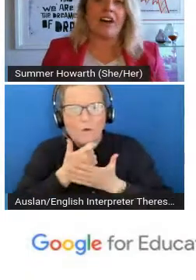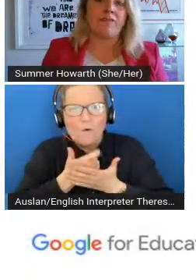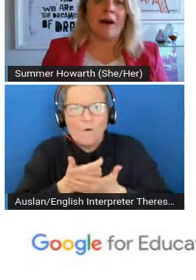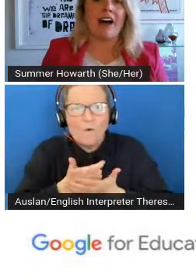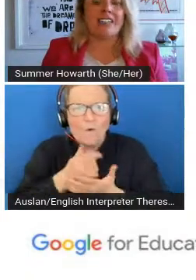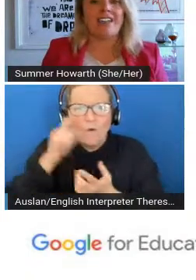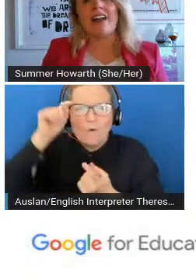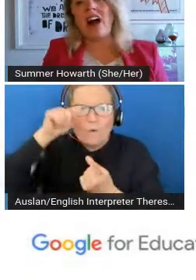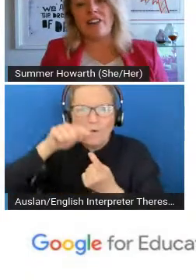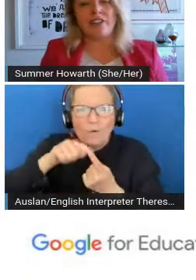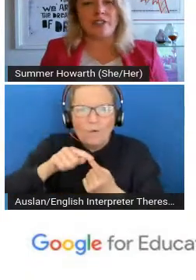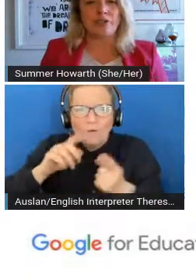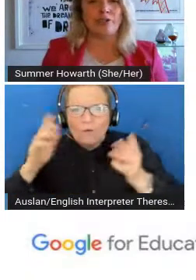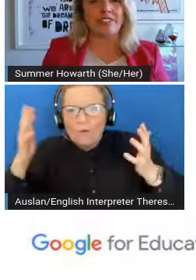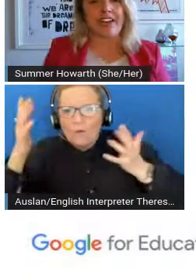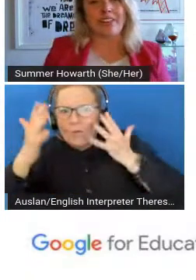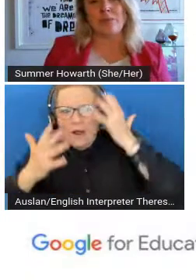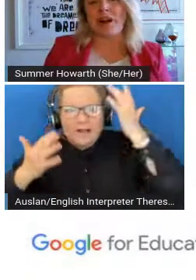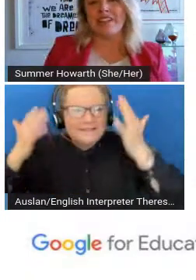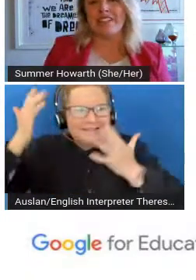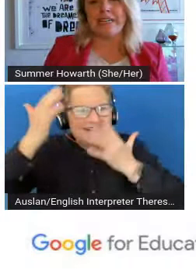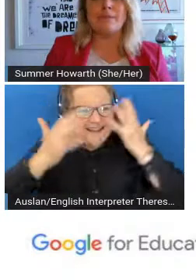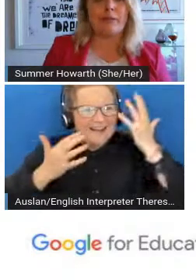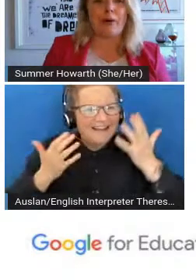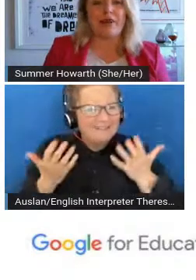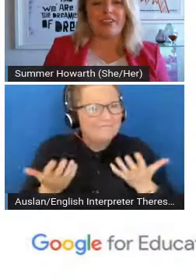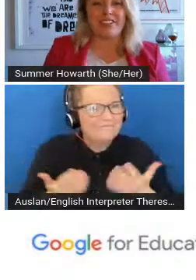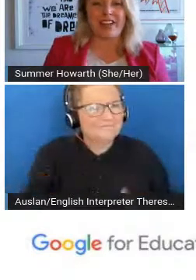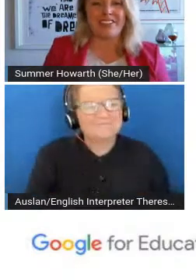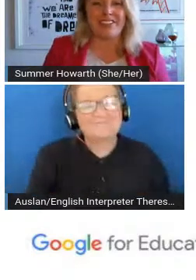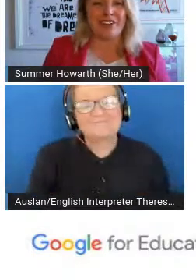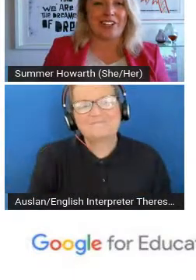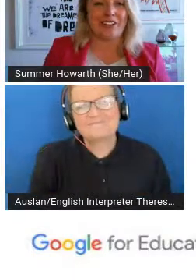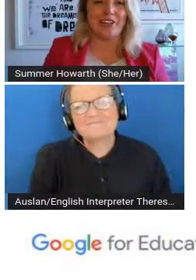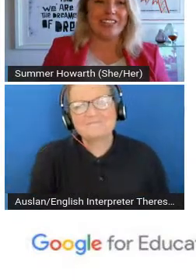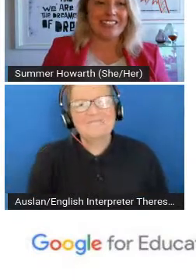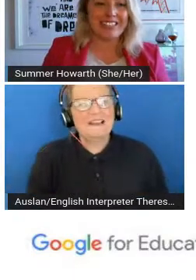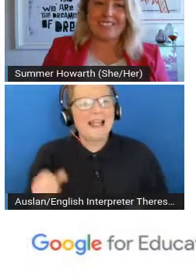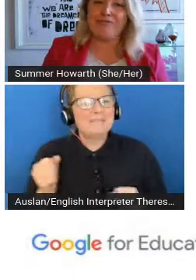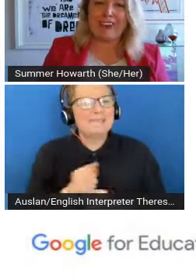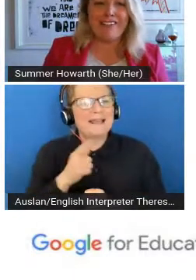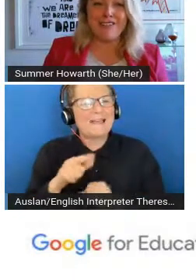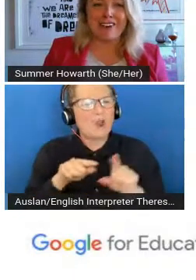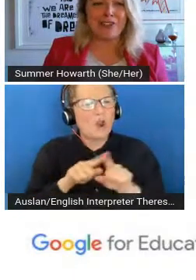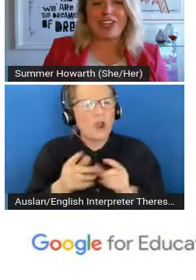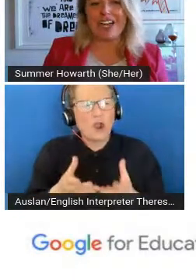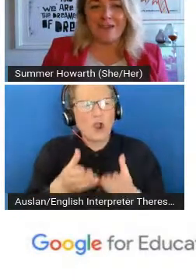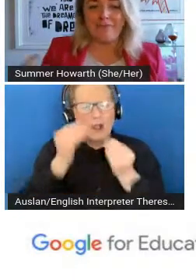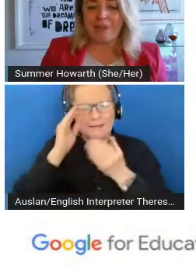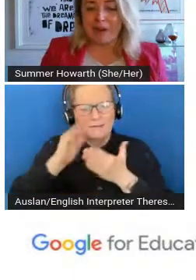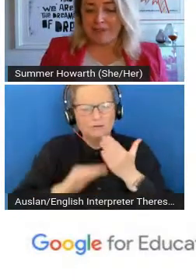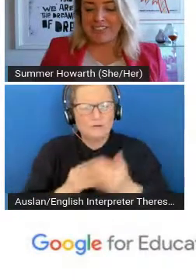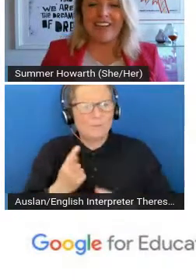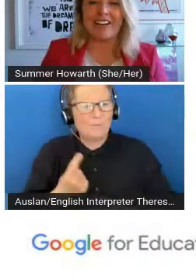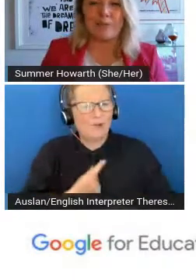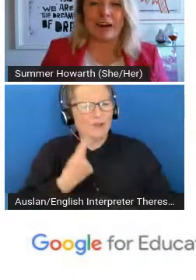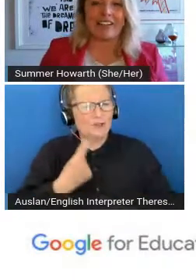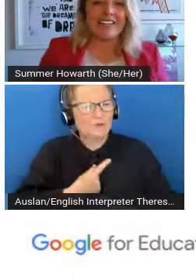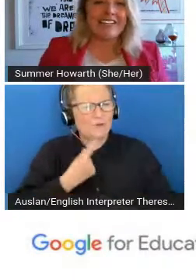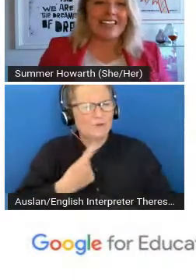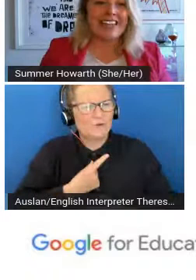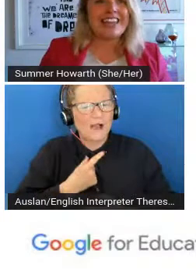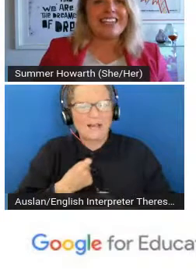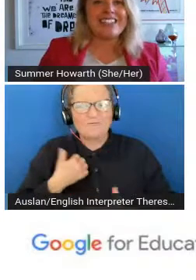different kind of parts that are those hooks as well, and deeply personalizing the learning too. It's very, very cool. Like I'm excited